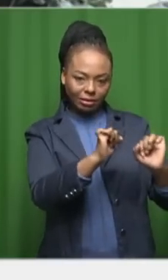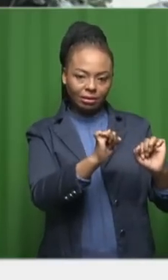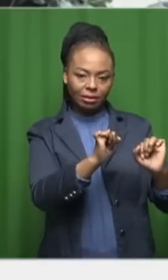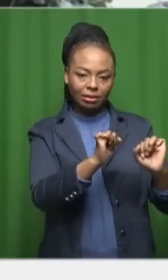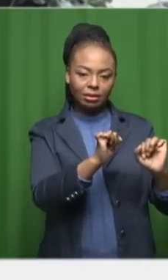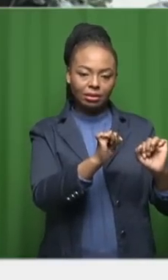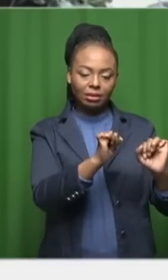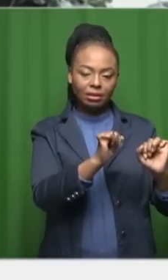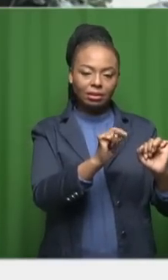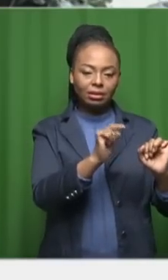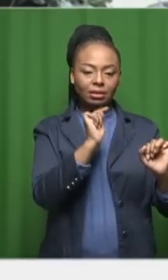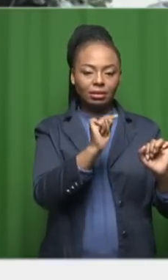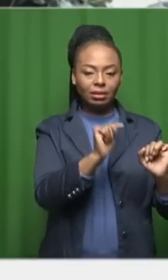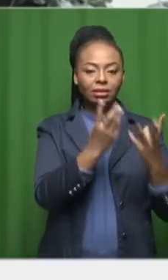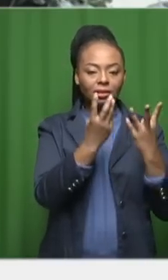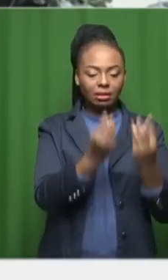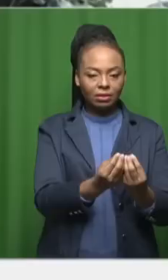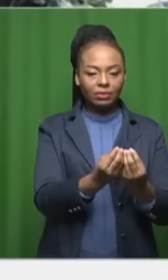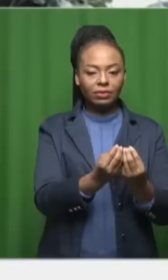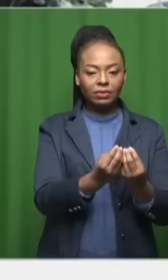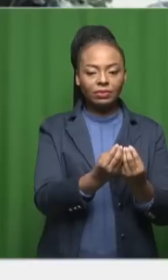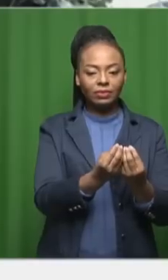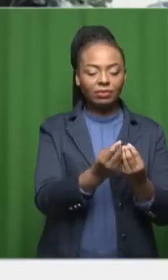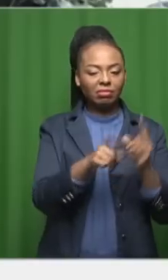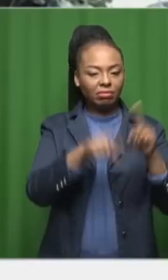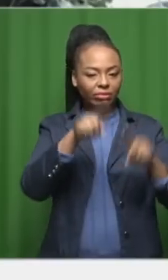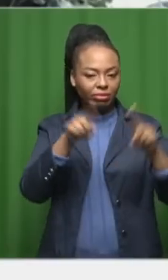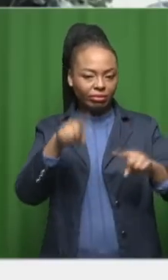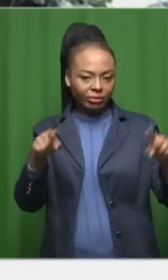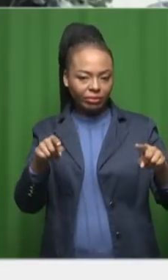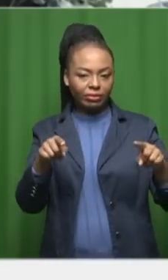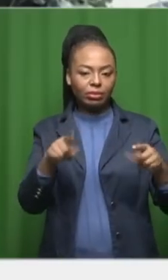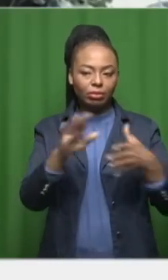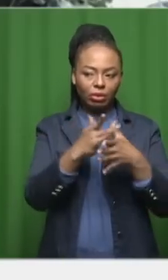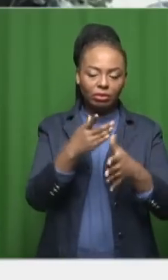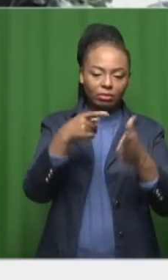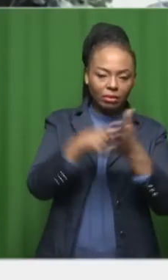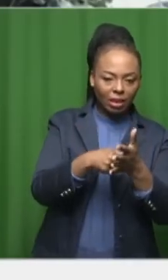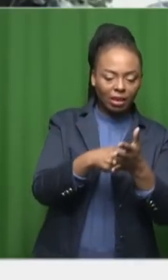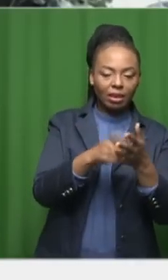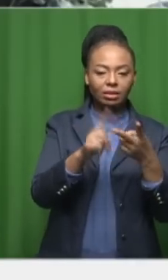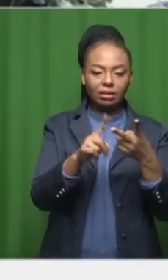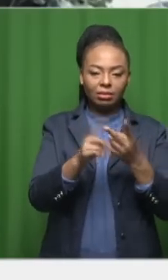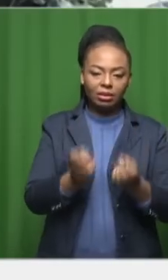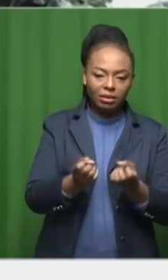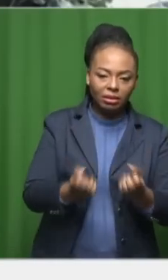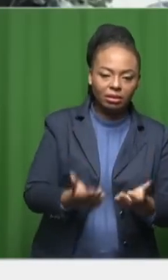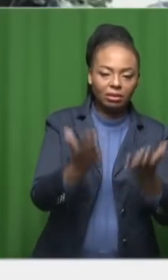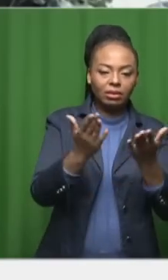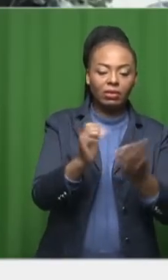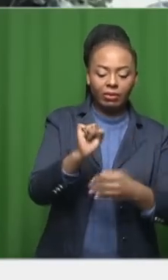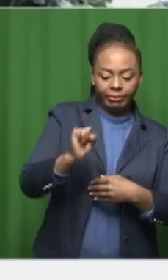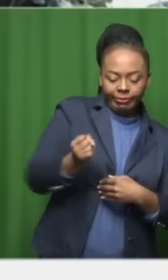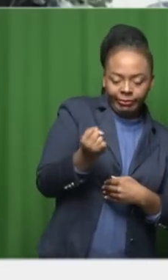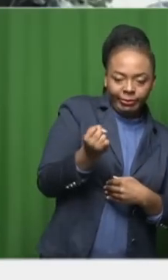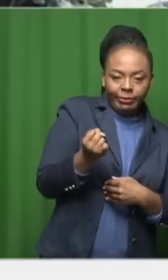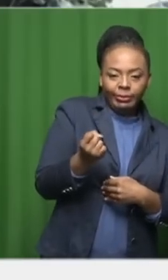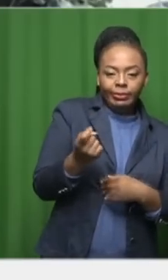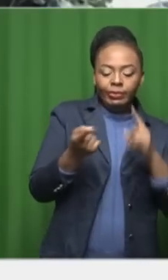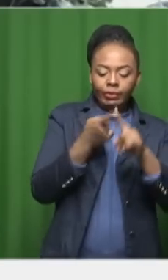Bitcoin-like volatility in pork prices in China, simply because of the buying and releasing of reserves from